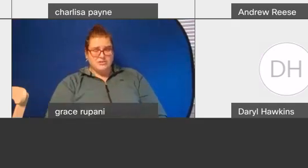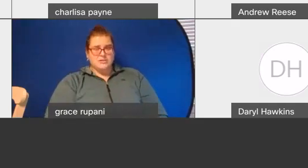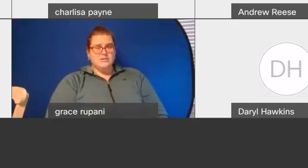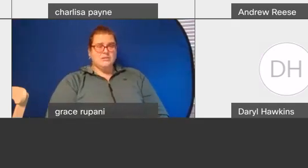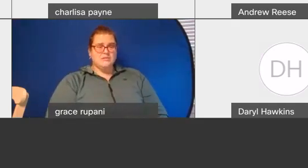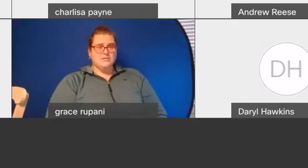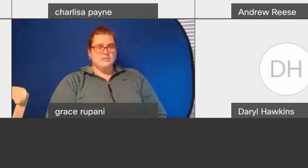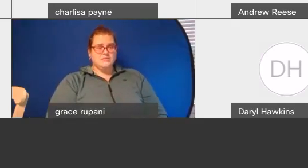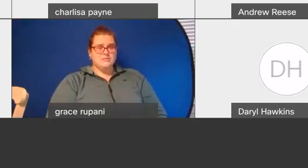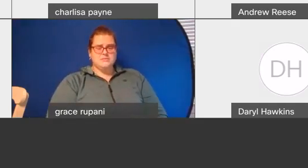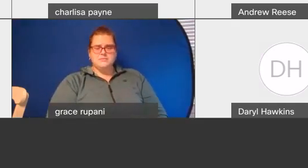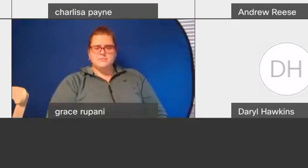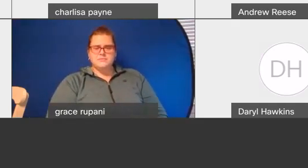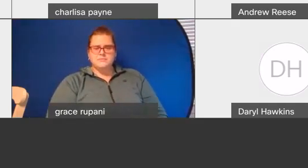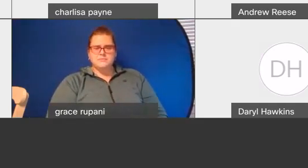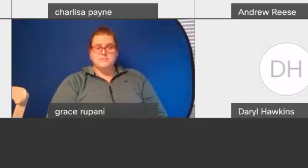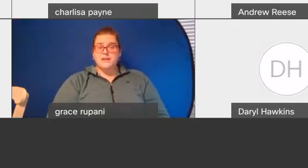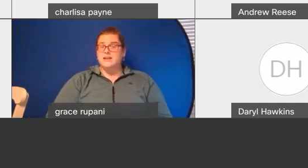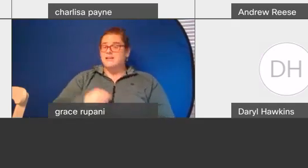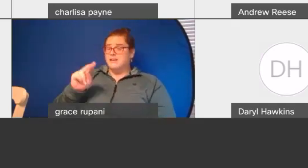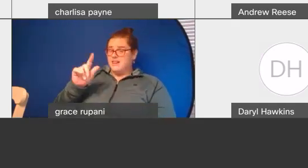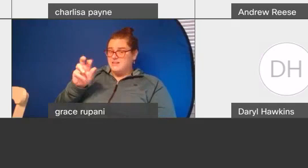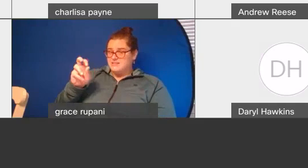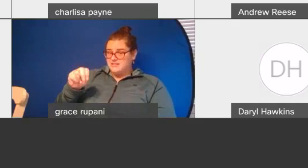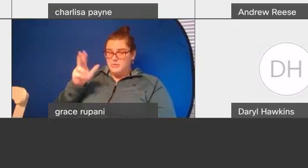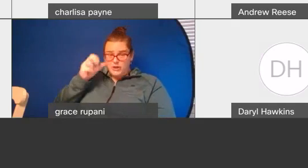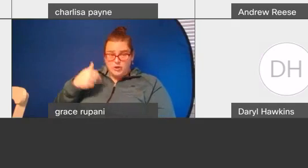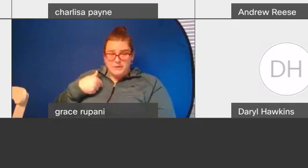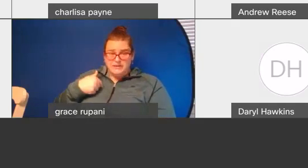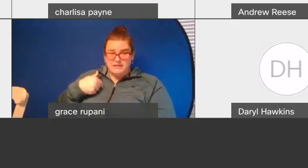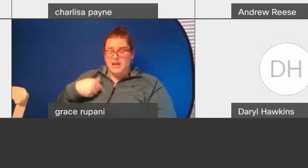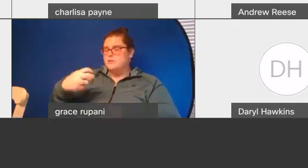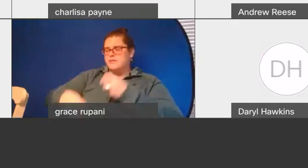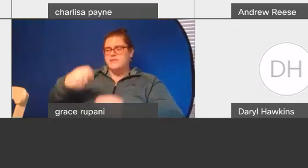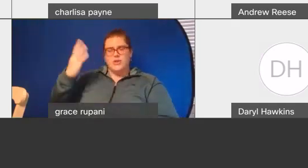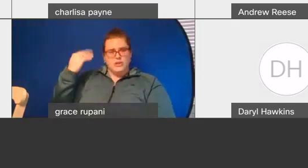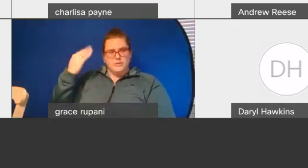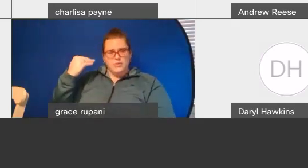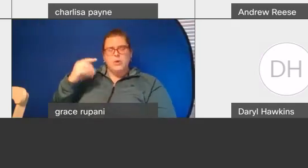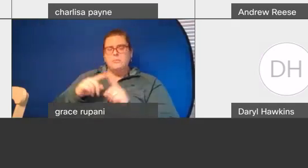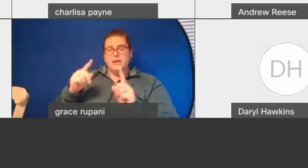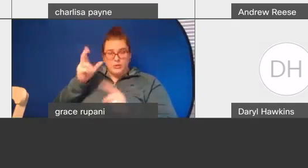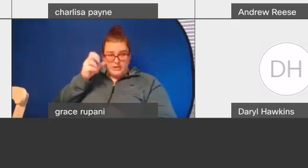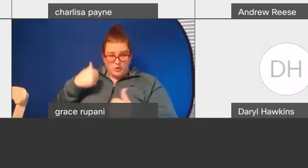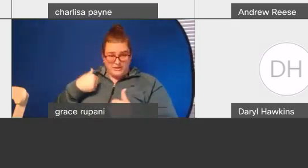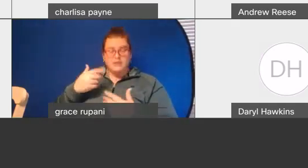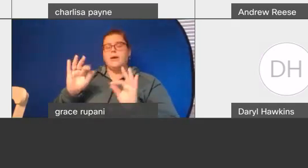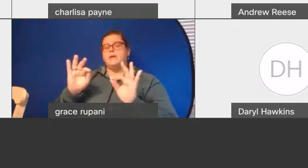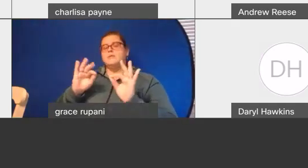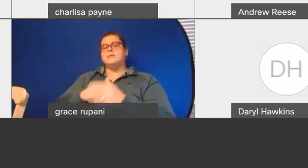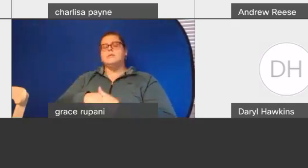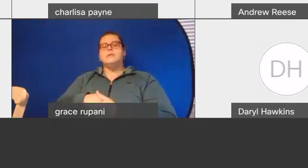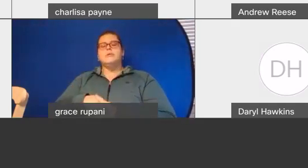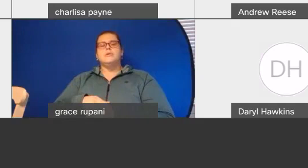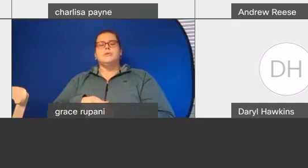you guys hear me? I'm not sure. I was having difficulty earlier. Okay. So basically, for as far